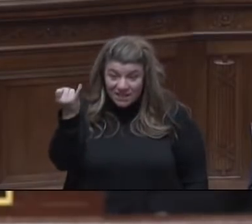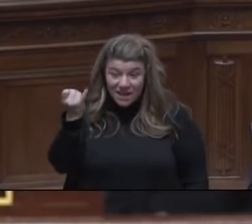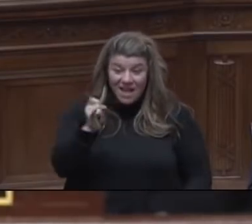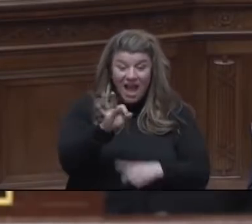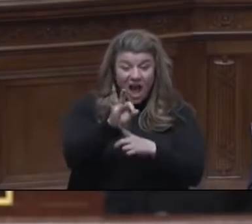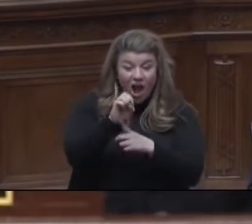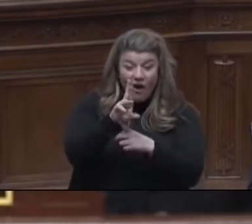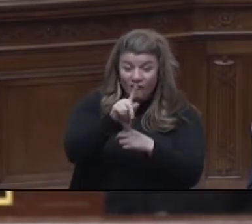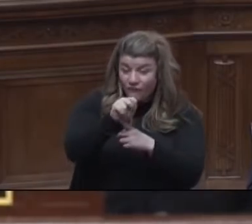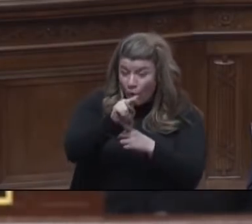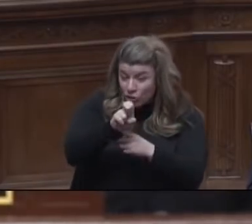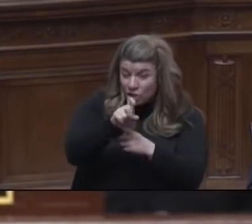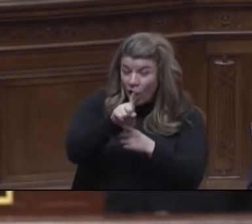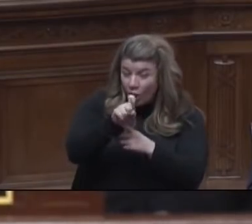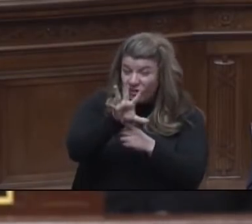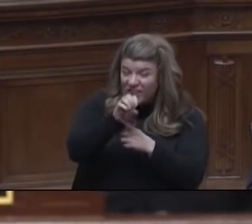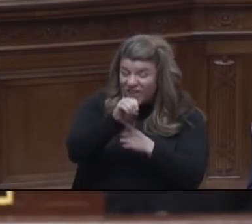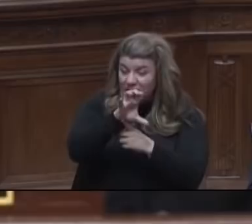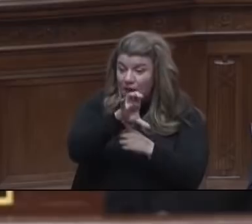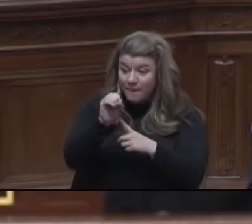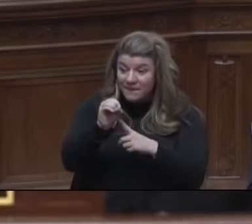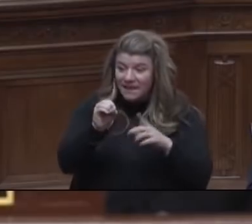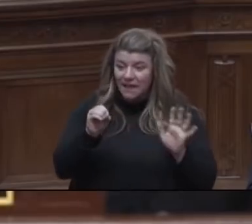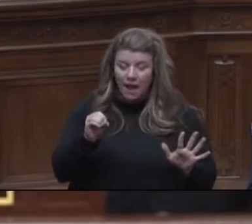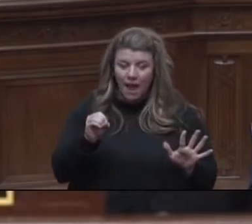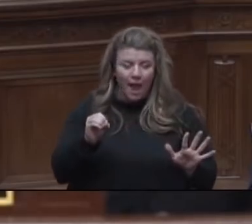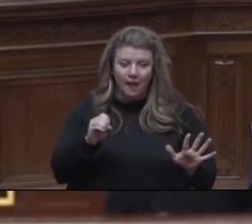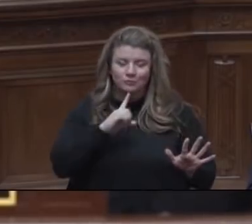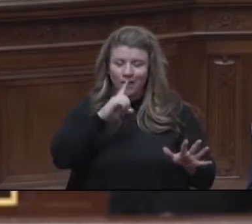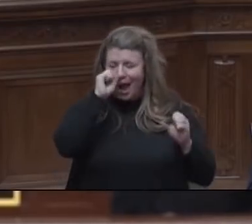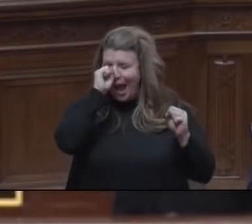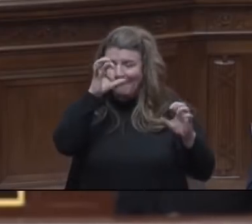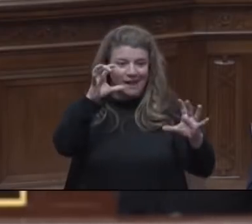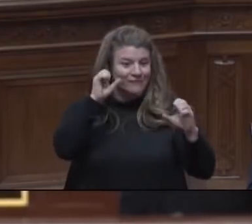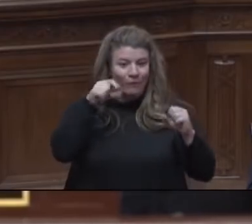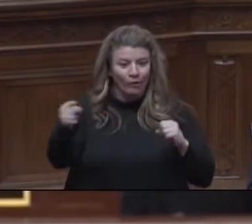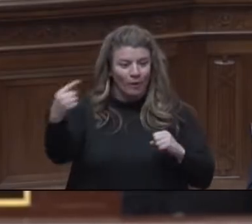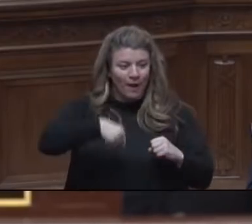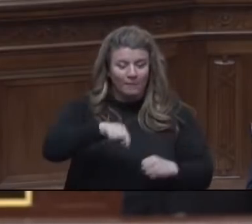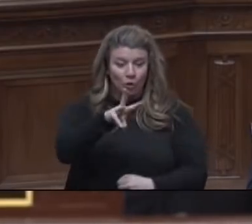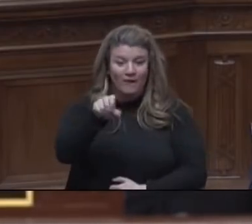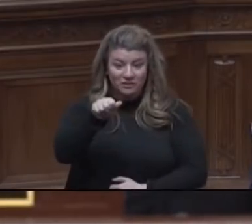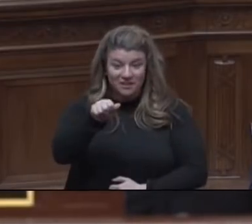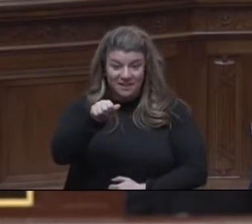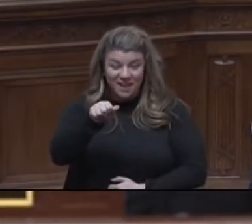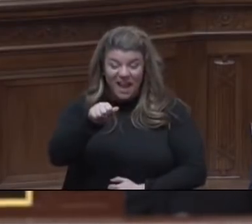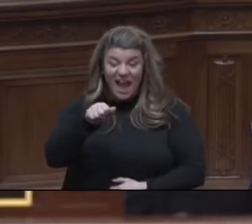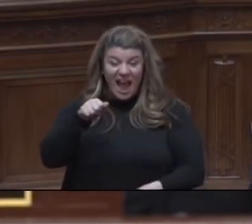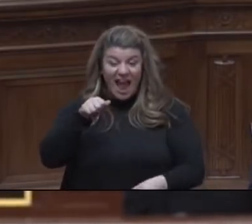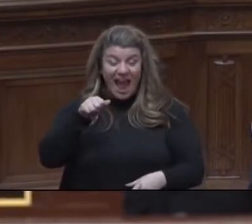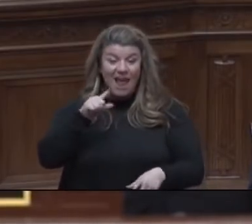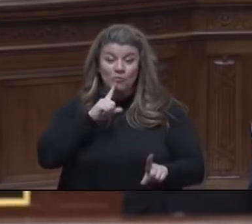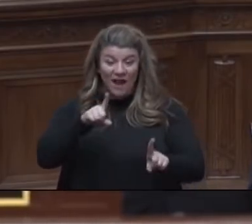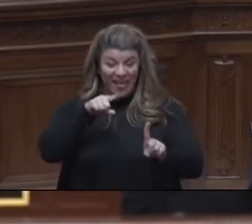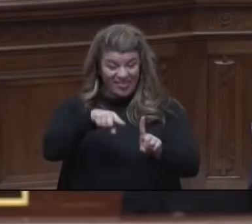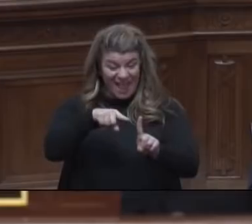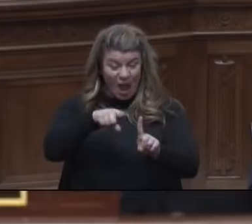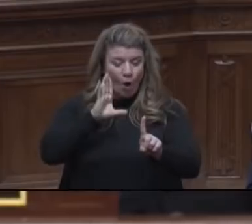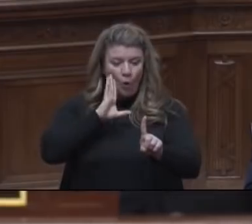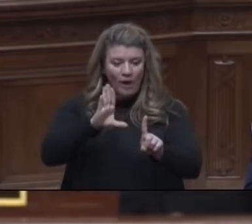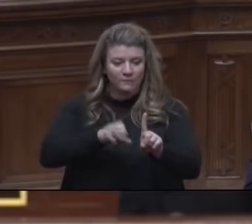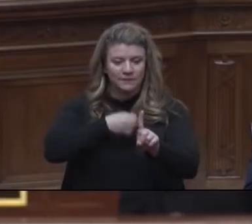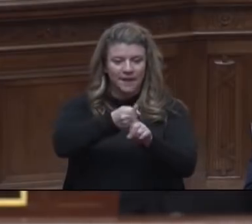Fortune 150 company? It is unflat believable that it's coming to West Virginia. And the spin-off of this is going to